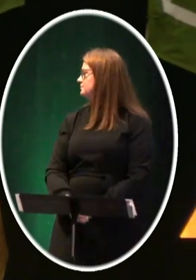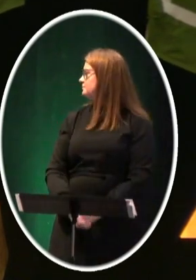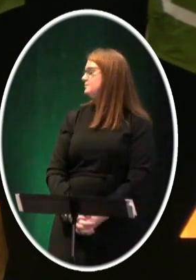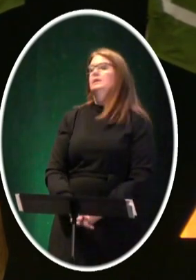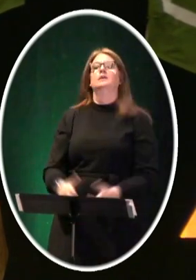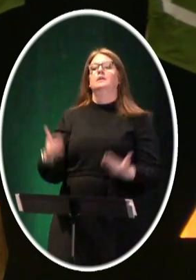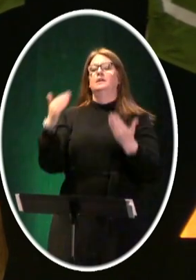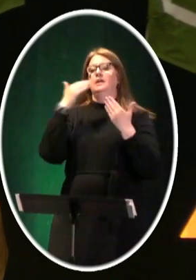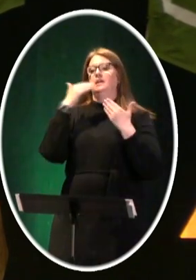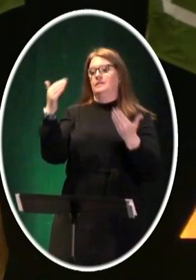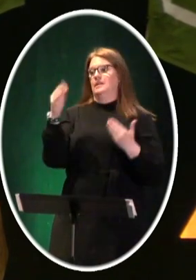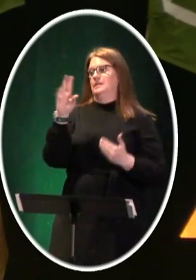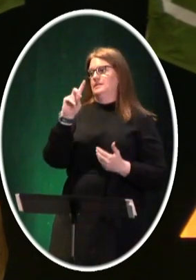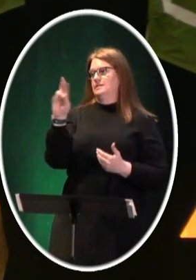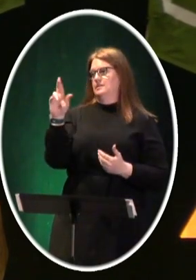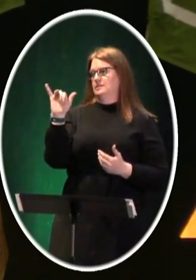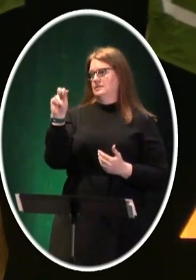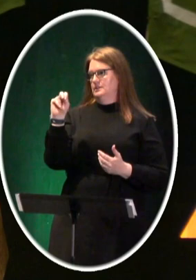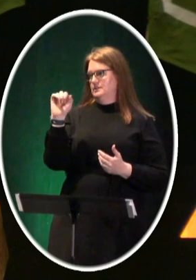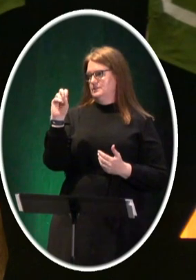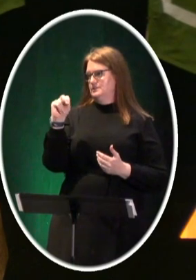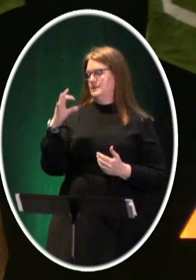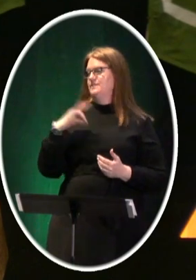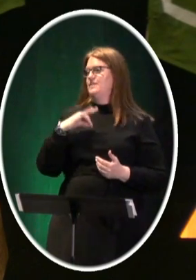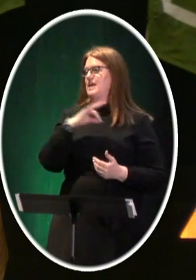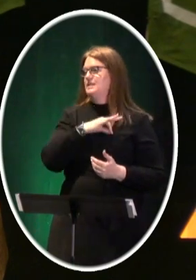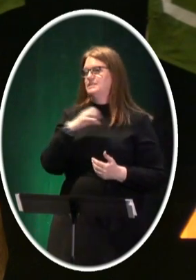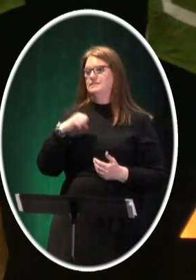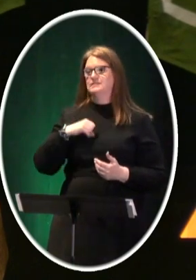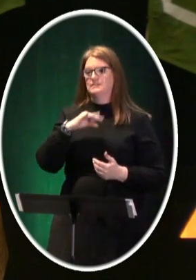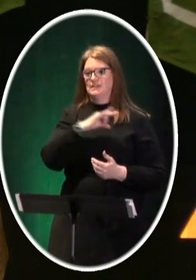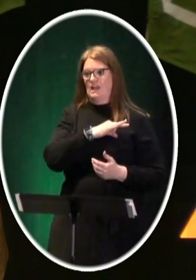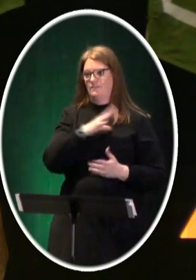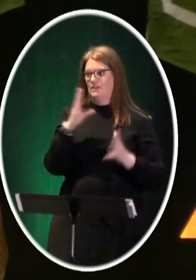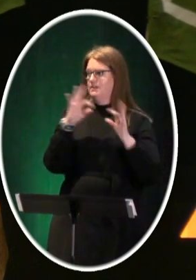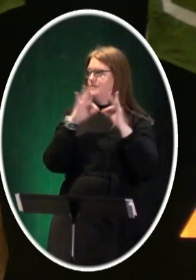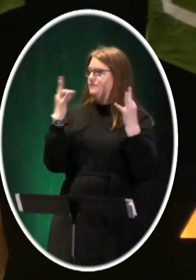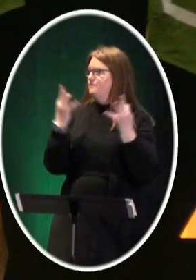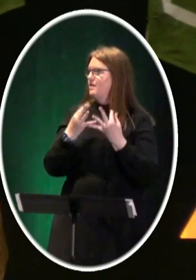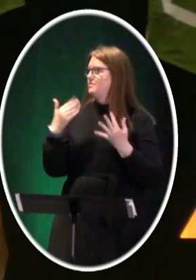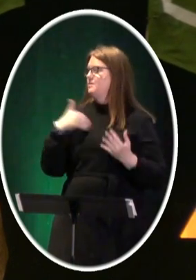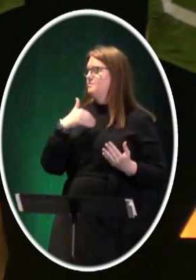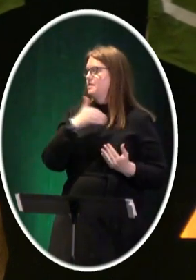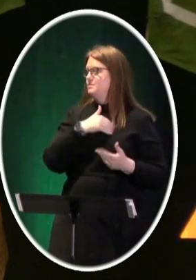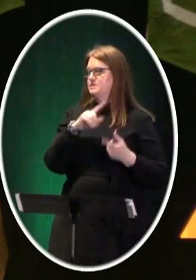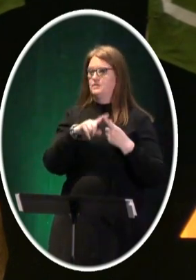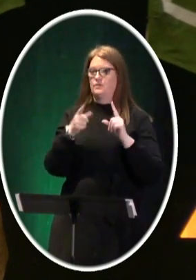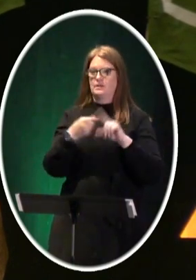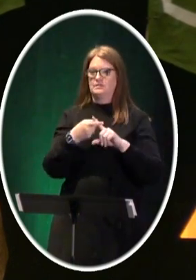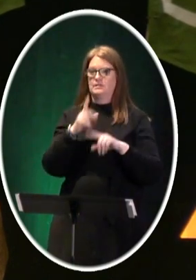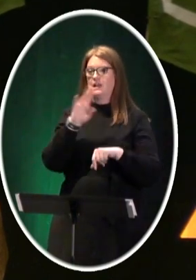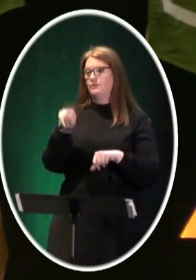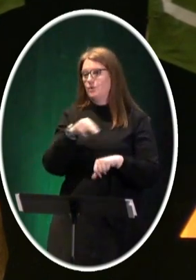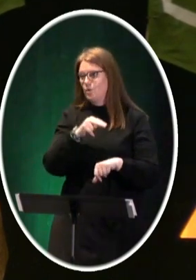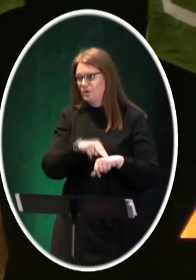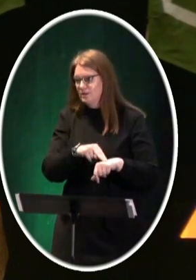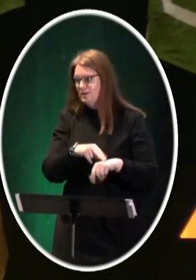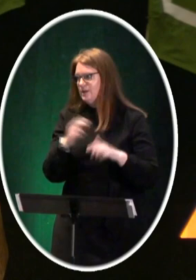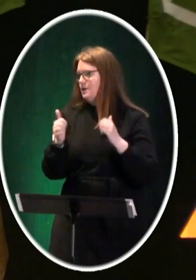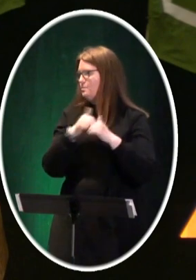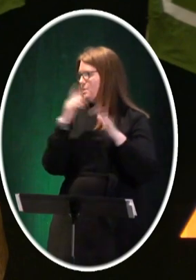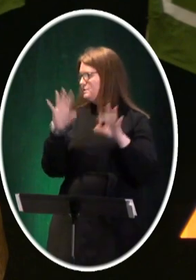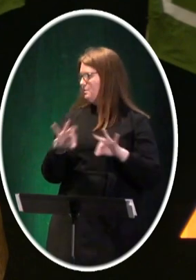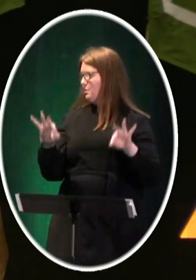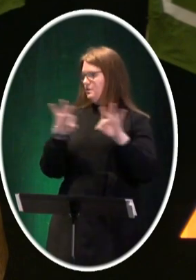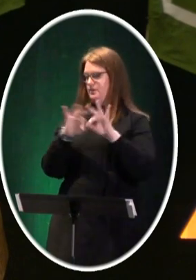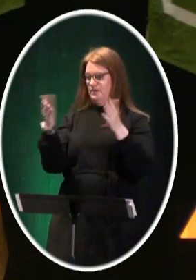Thank you, Dr. Jensen, faculty, staff, family members and friends, and of course, most important of all,